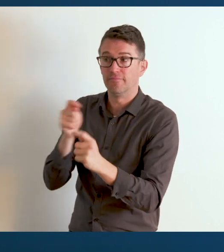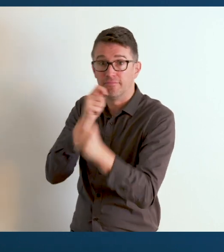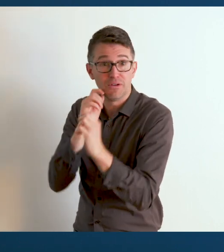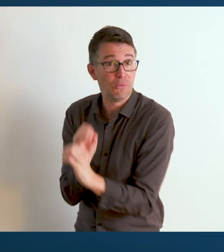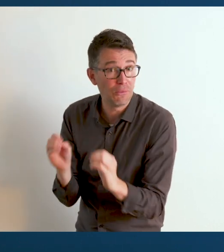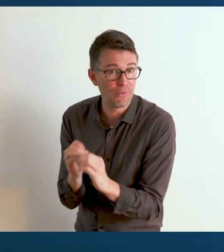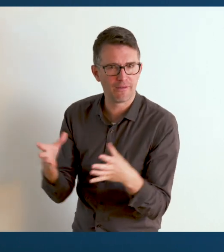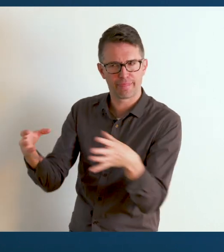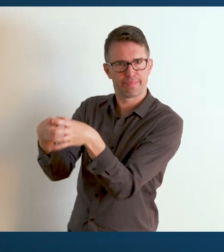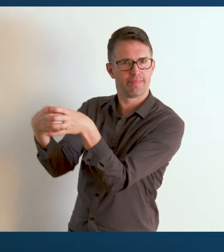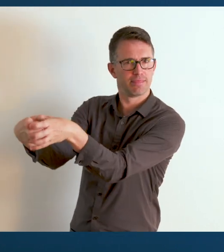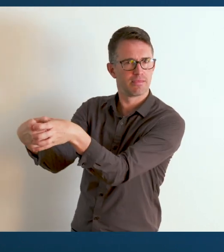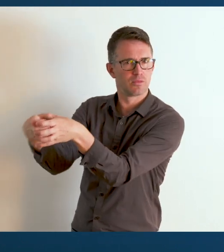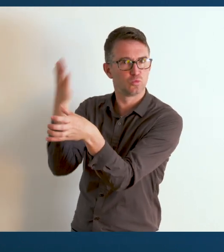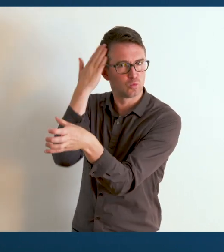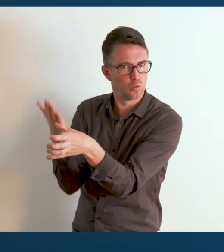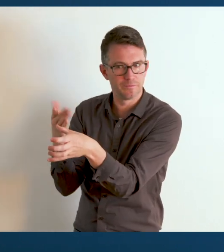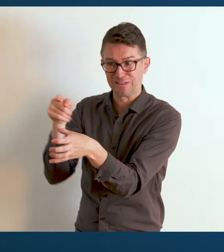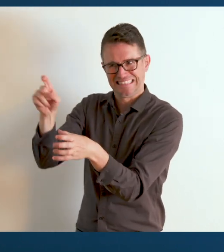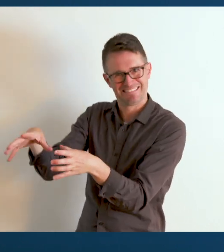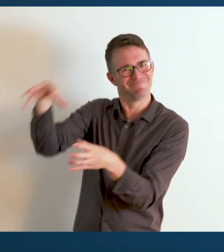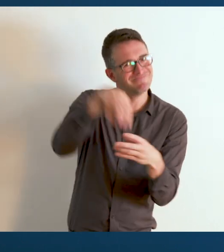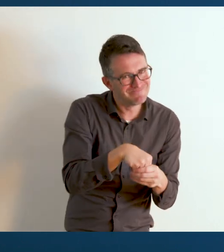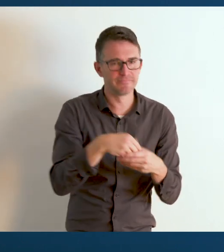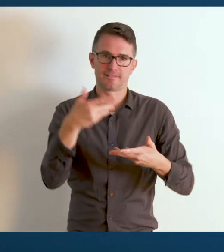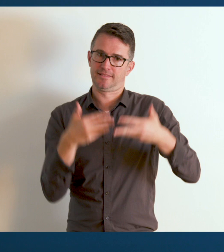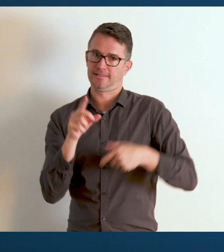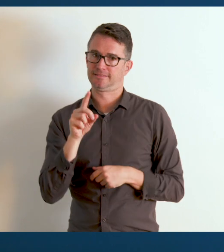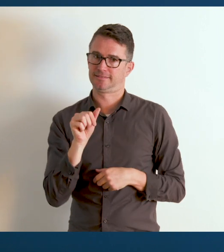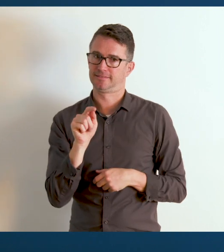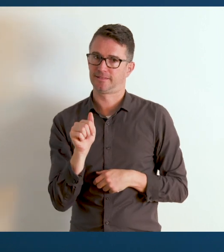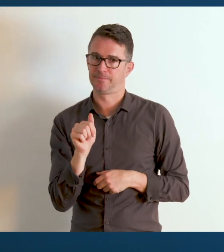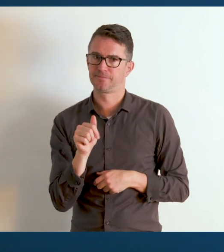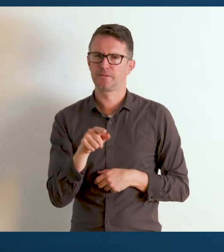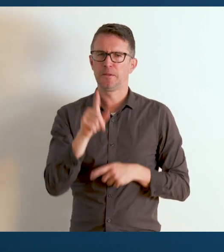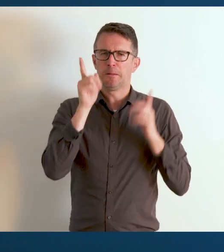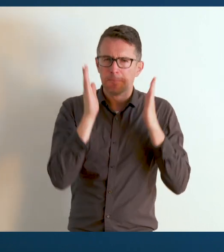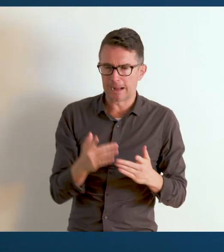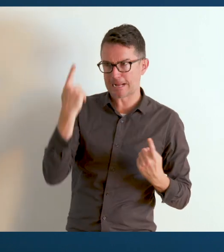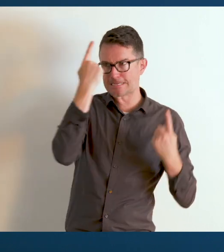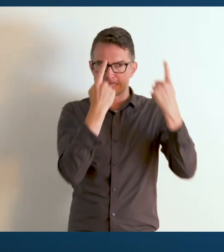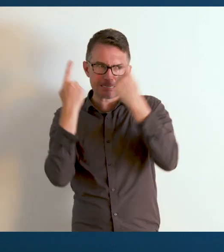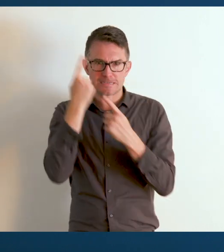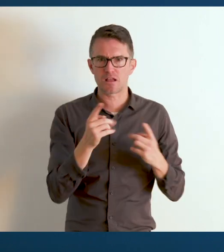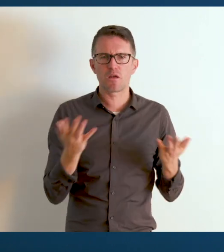those populations in particular are important to your data collection, you have to take extra